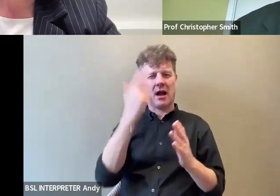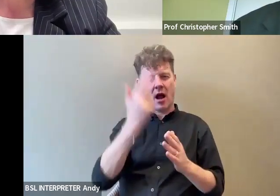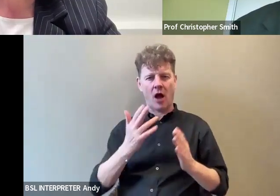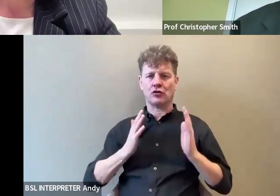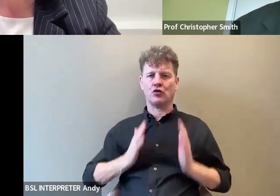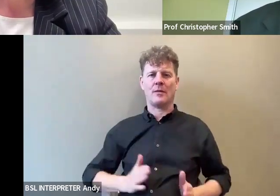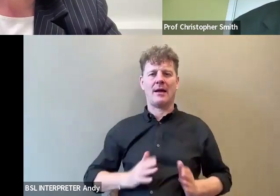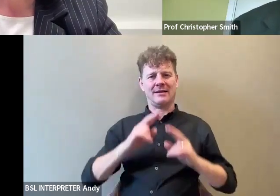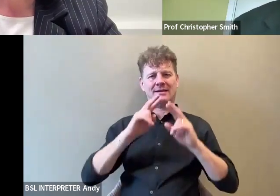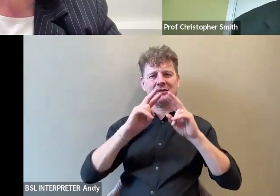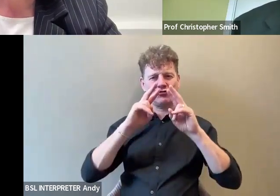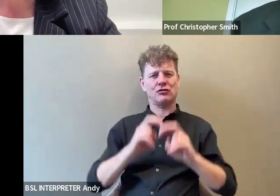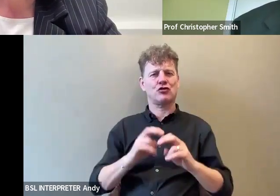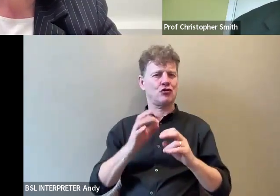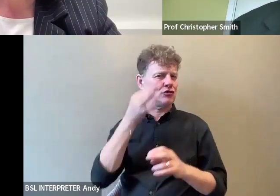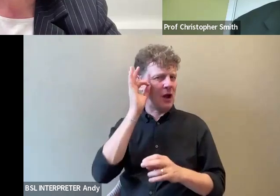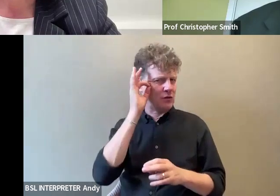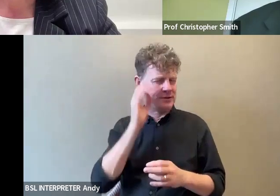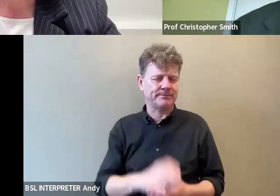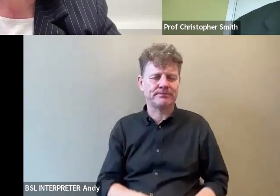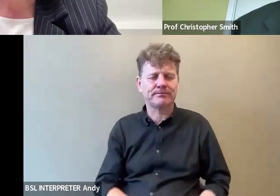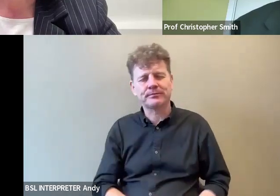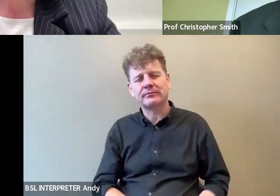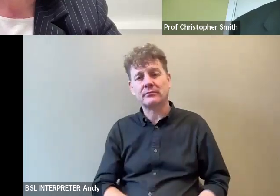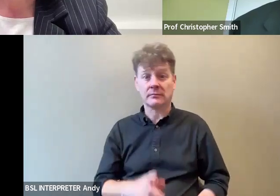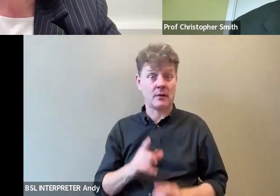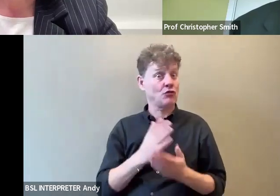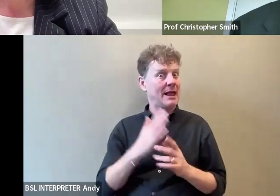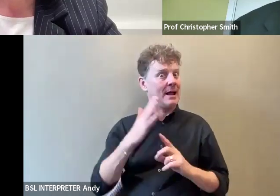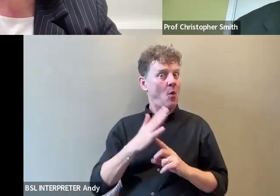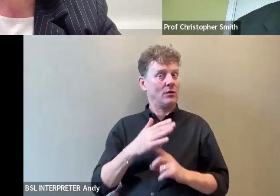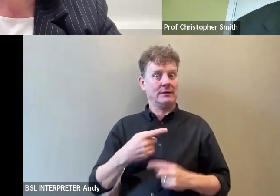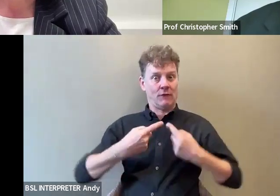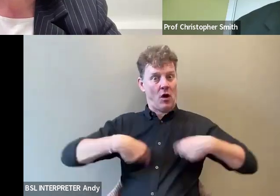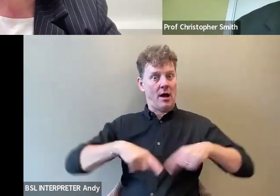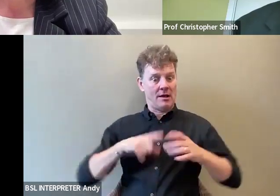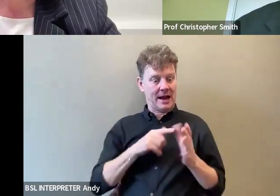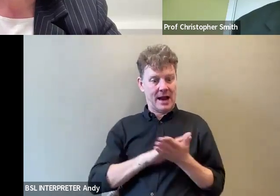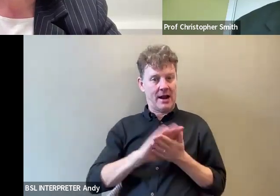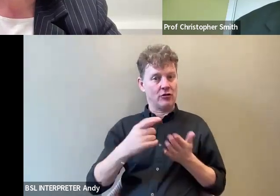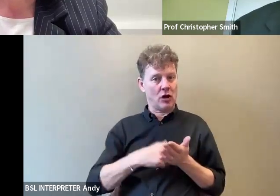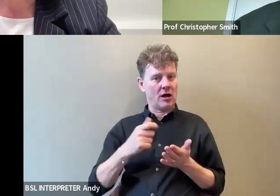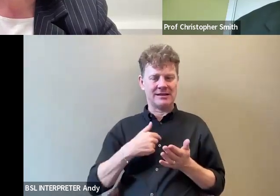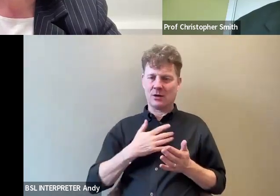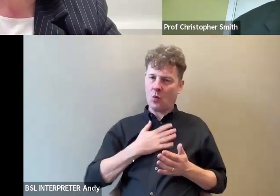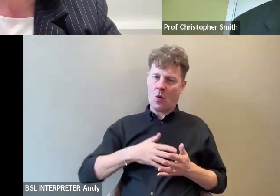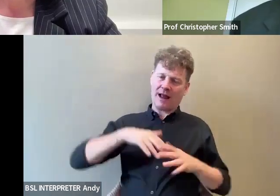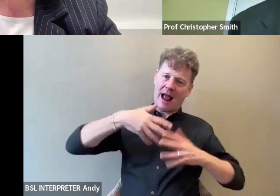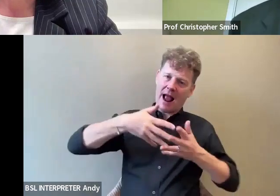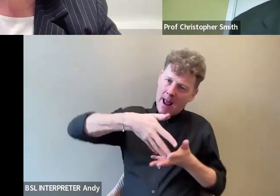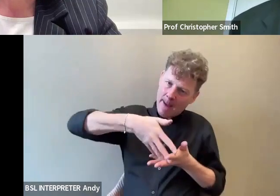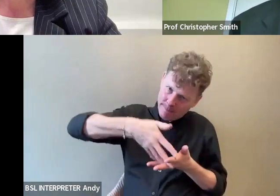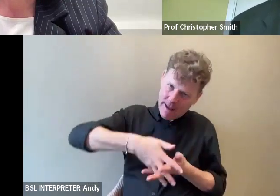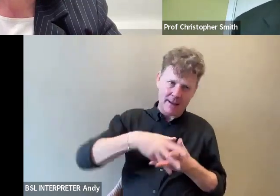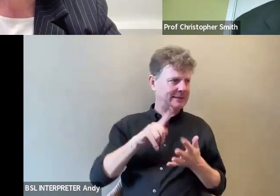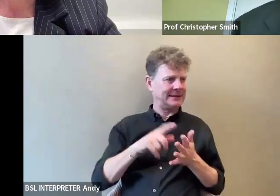Council. It's really important for us to find ways in which we can embed EDI. As I've said, it's